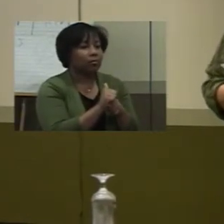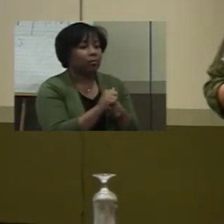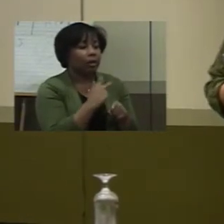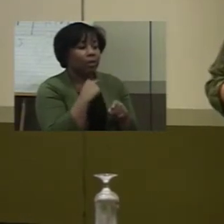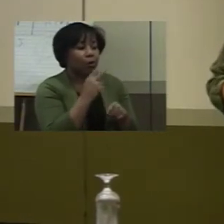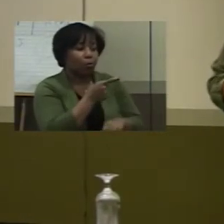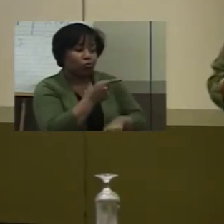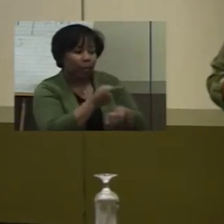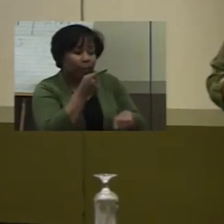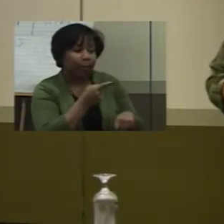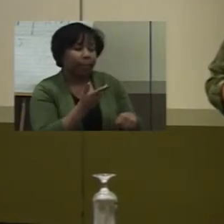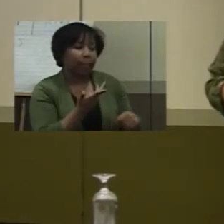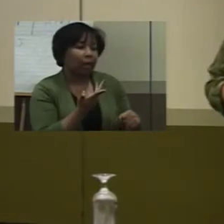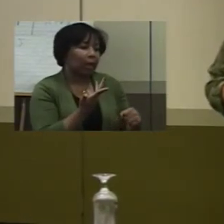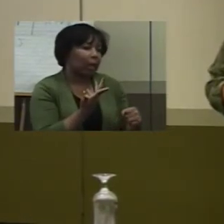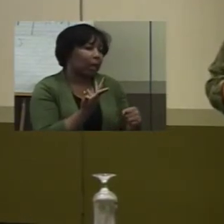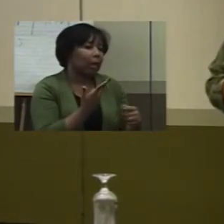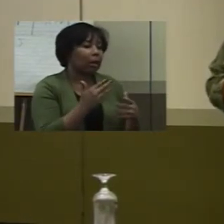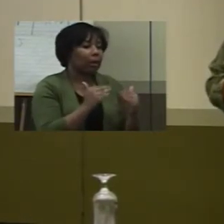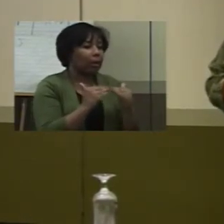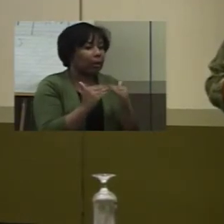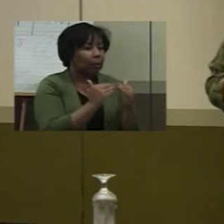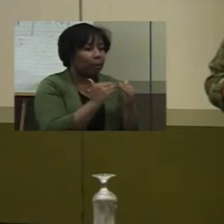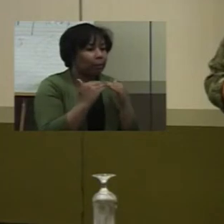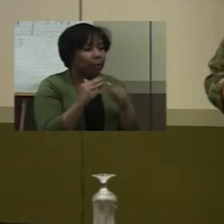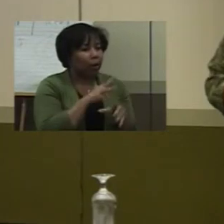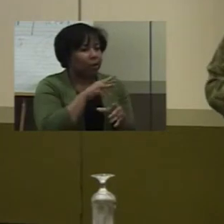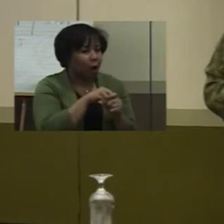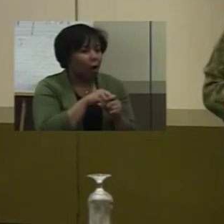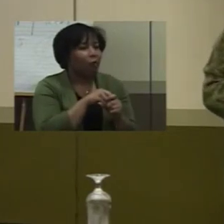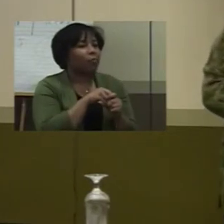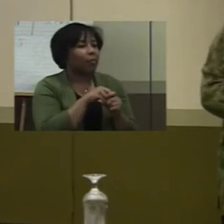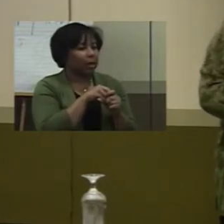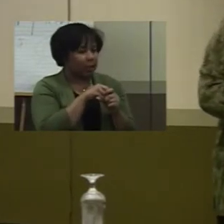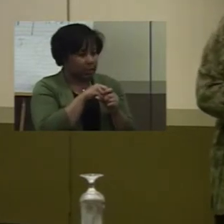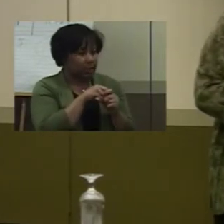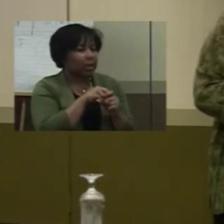verbal reprimand, modeling peer involvement, some